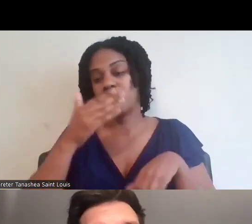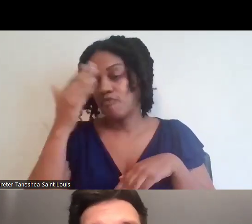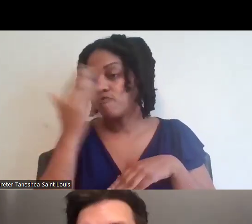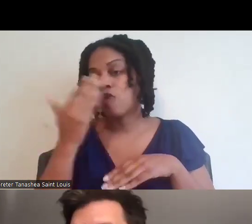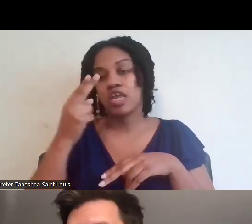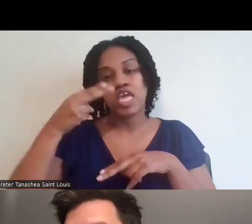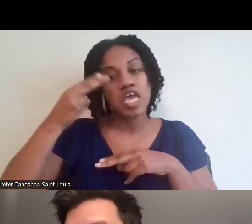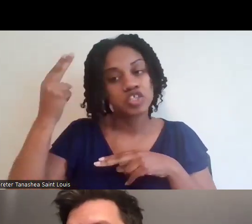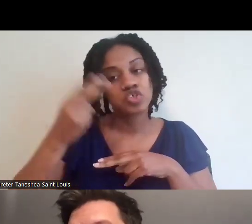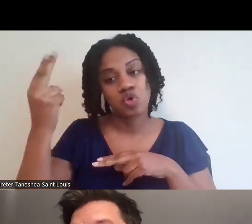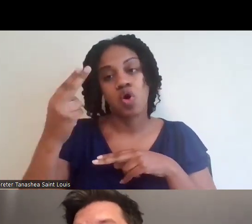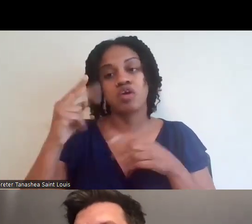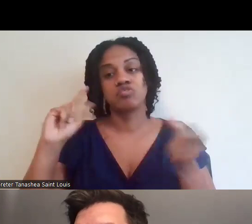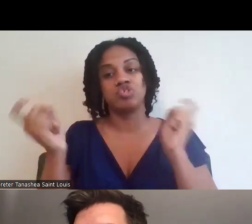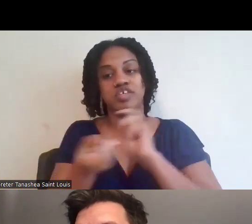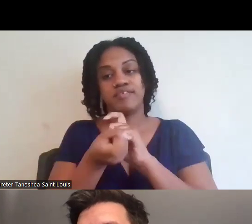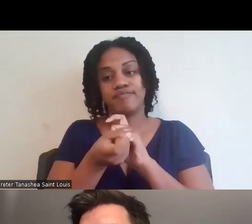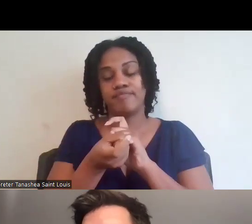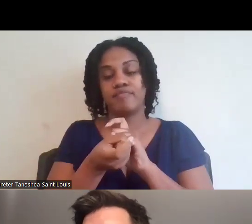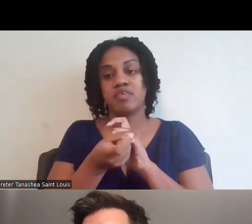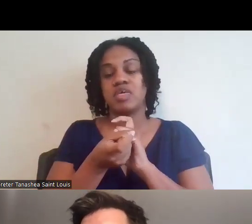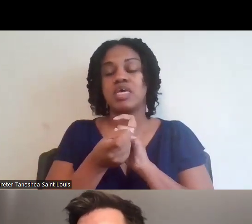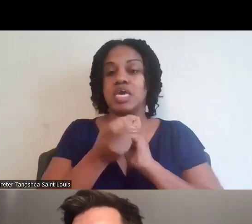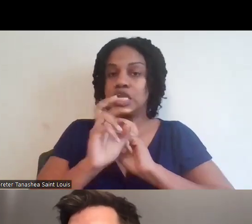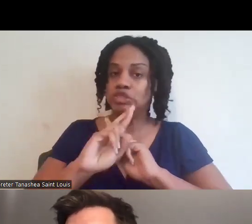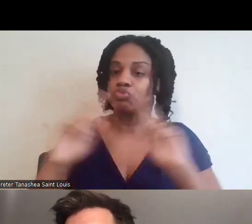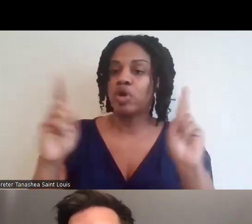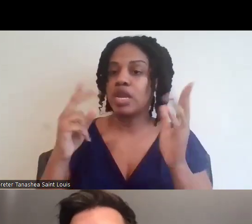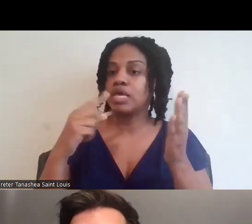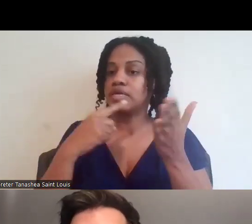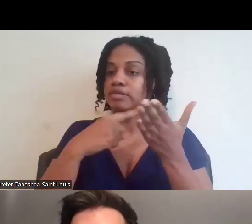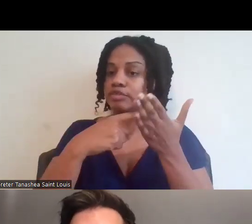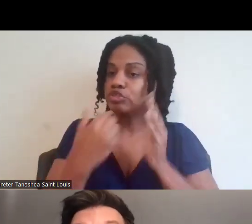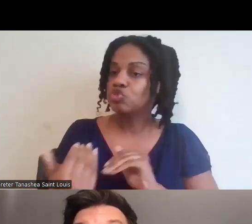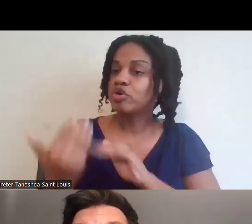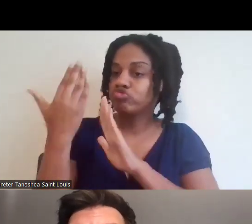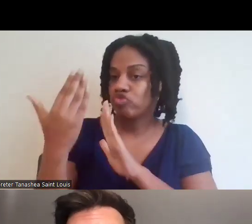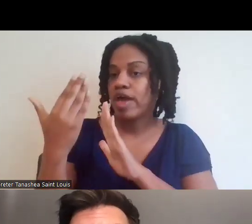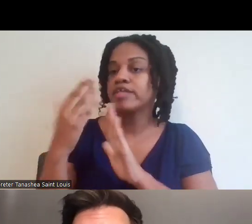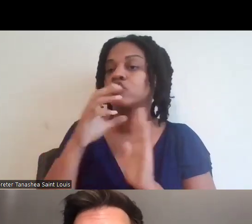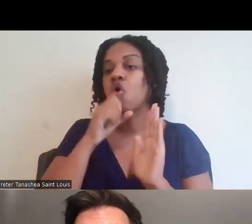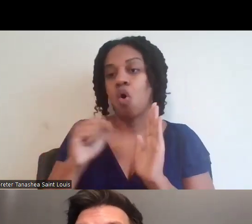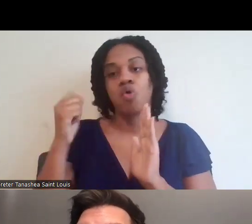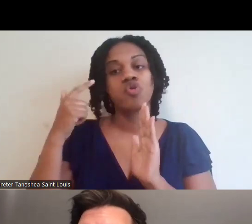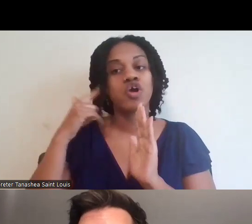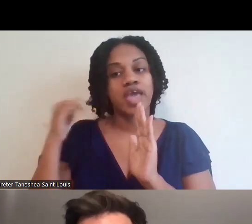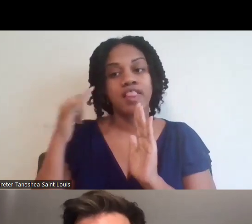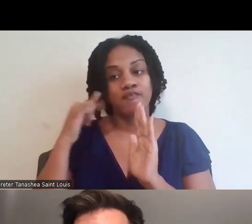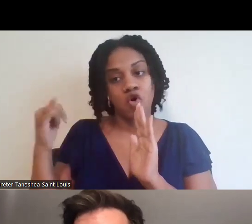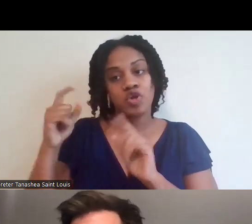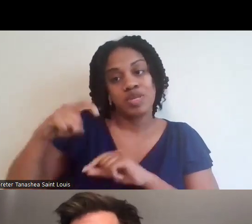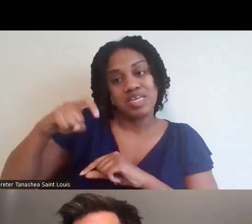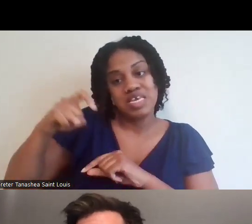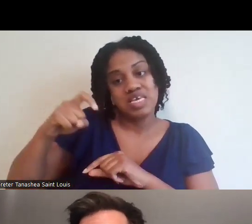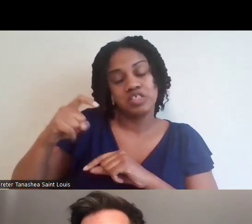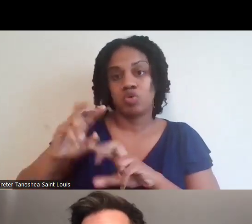historical demographic shift, and it's well prepared to address older Californians' current and emerging needs. So it's